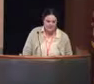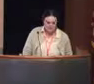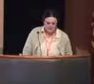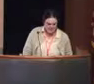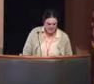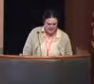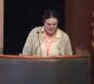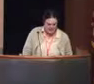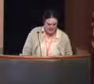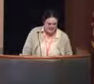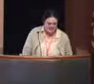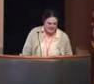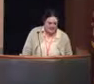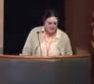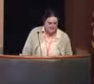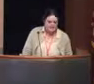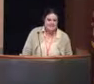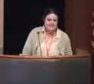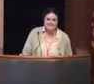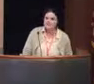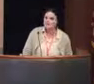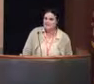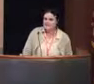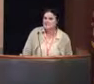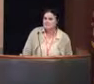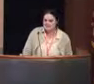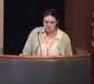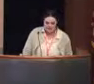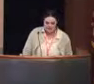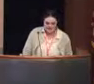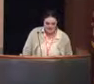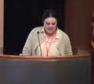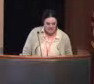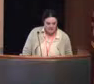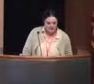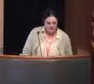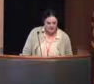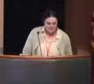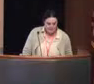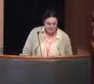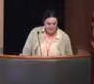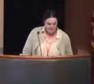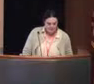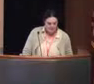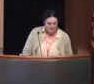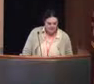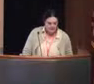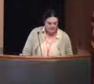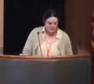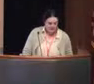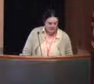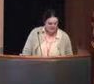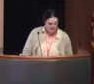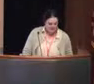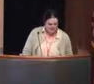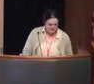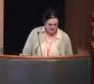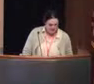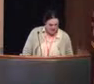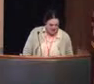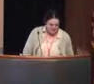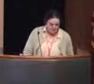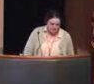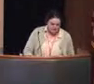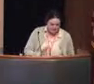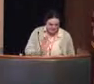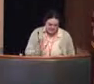sensory aging and Alzheimer's disease and related dementias to guide and inform researchers and clinicians working in the field.